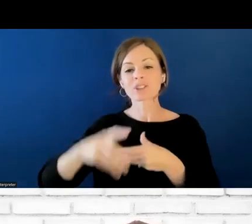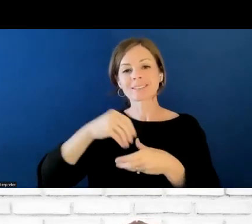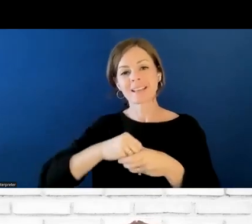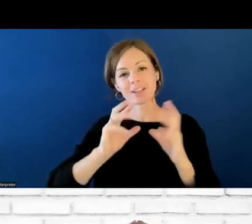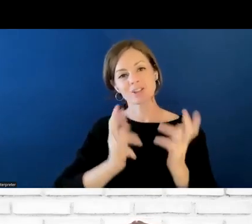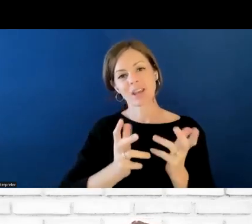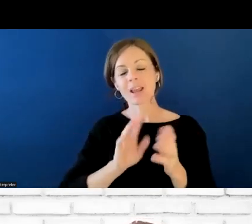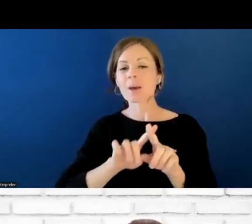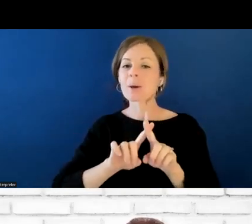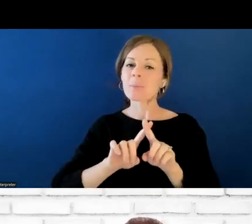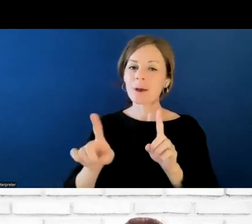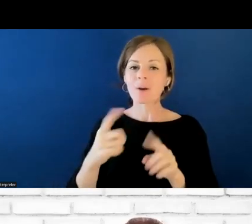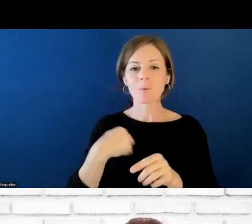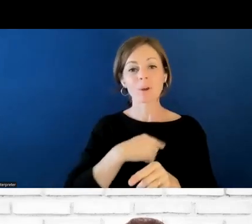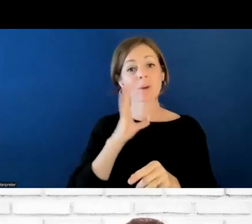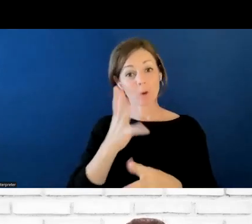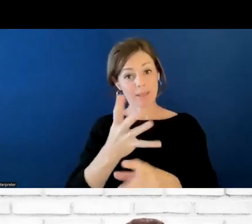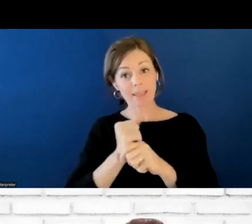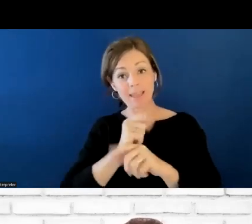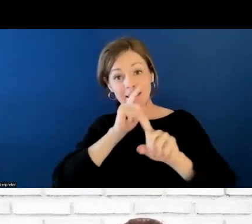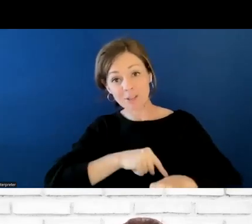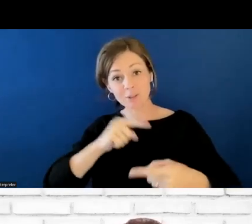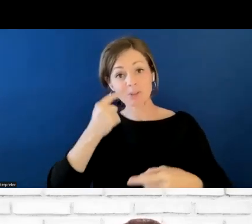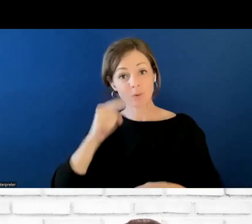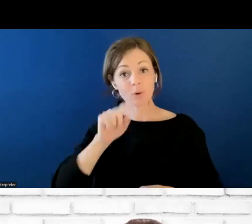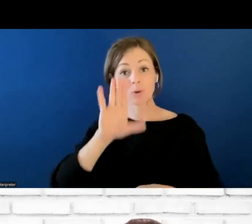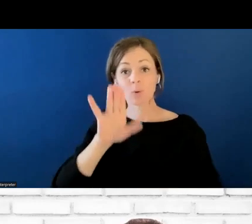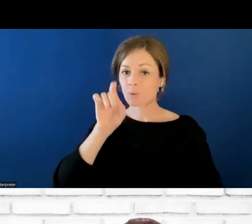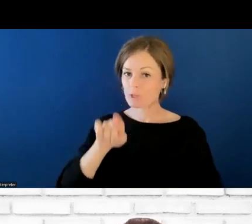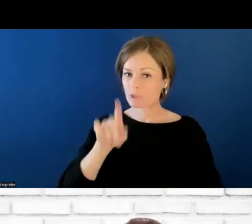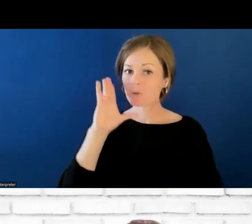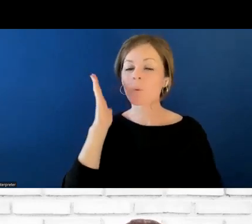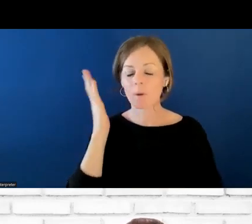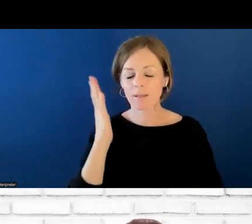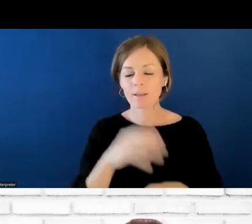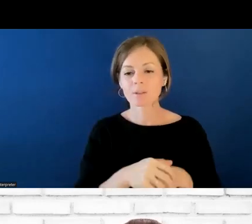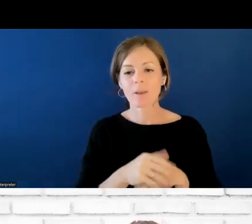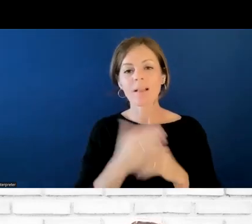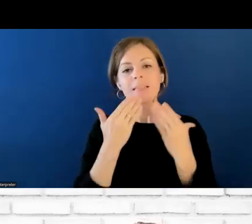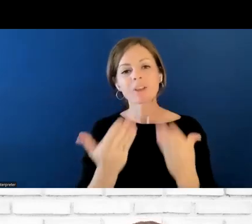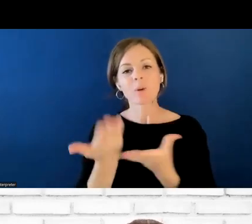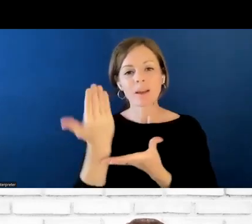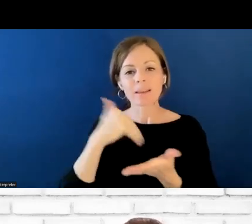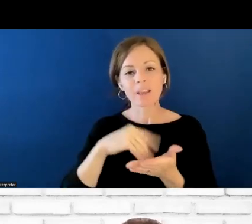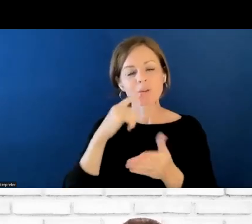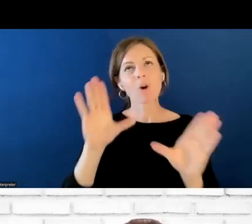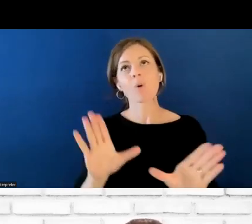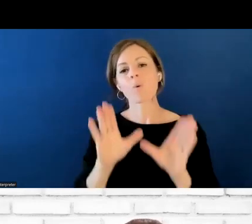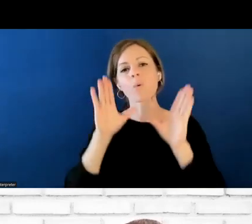rest assured we will get some answers out for those who have placed them in there. But thank you all again for a